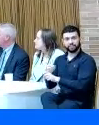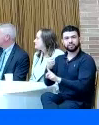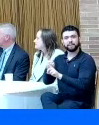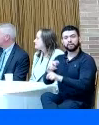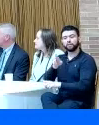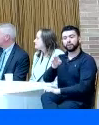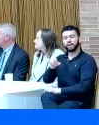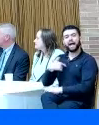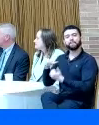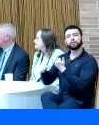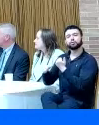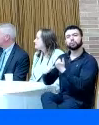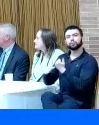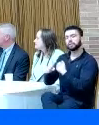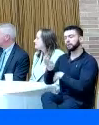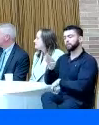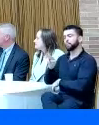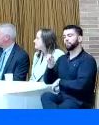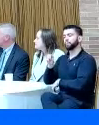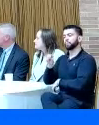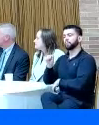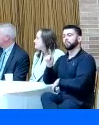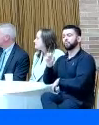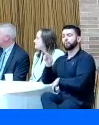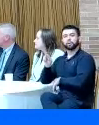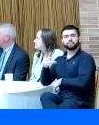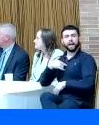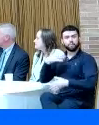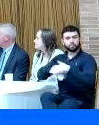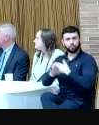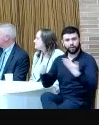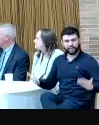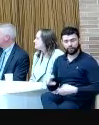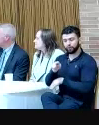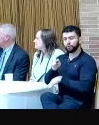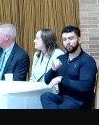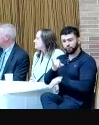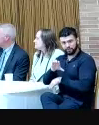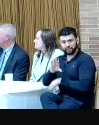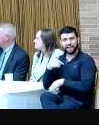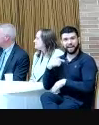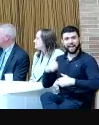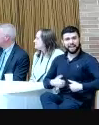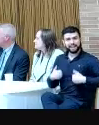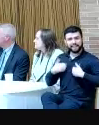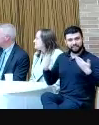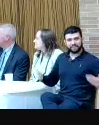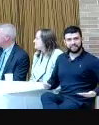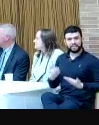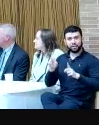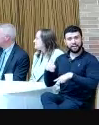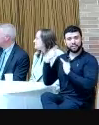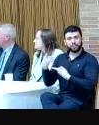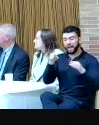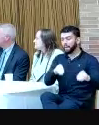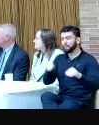broker I am a little bit further up I was born in New York City and lived in New York City until I moved to Orange County so I'm hailing